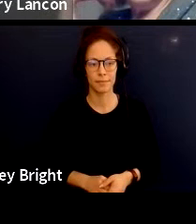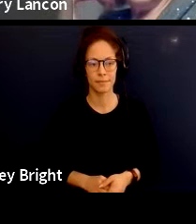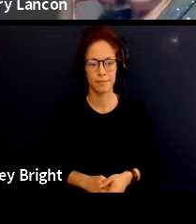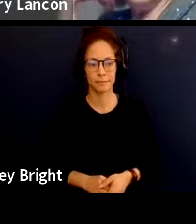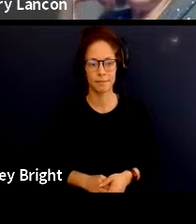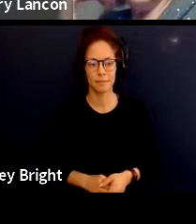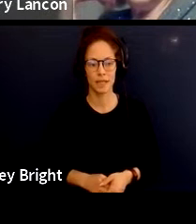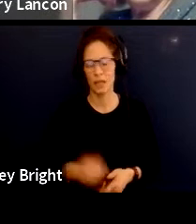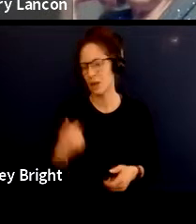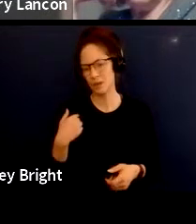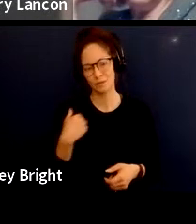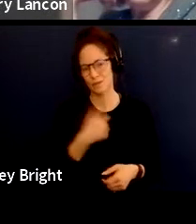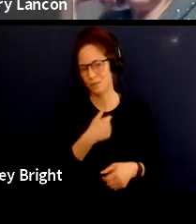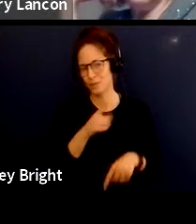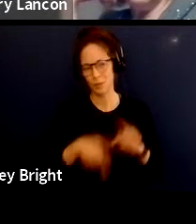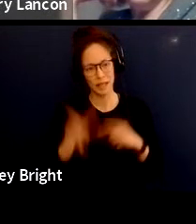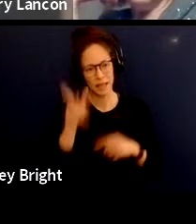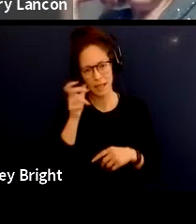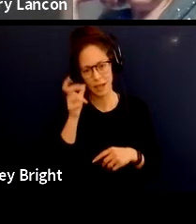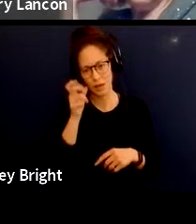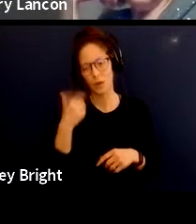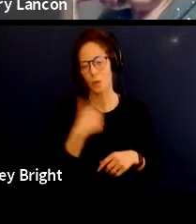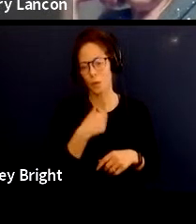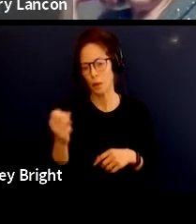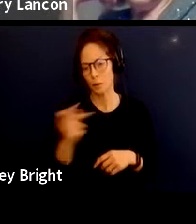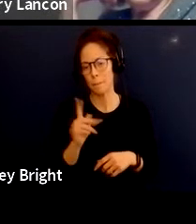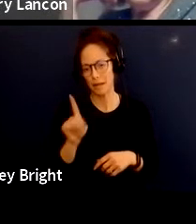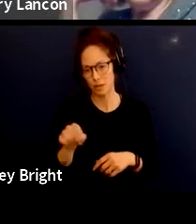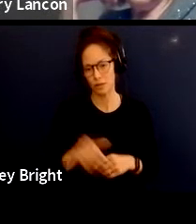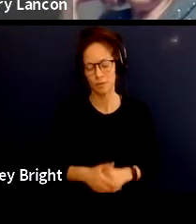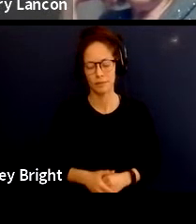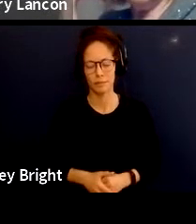We're unable to hear you, Julie. We'll come back to you.